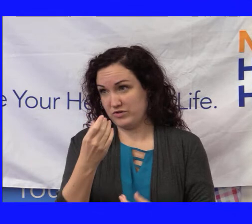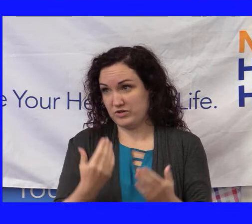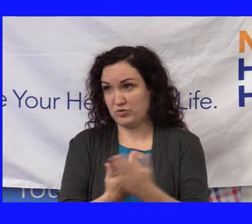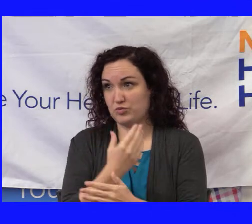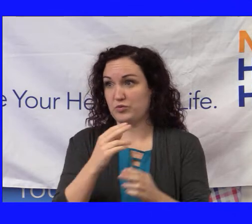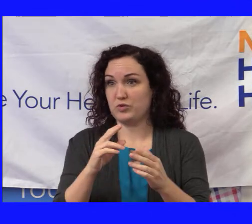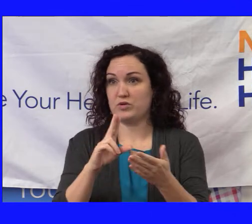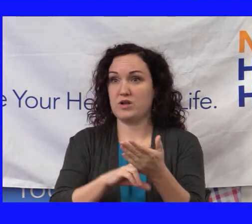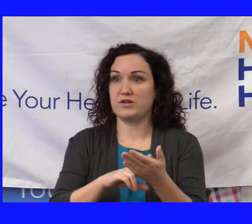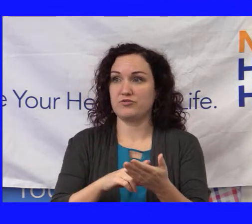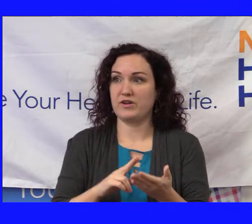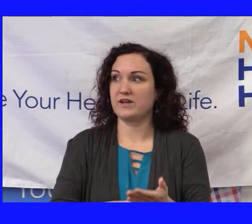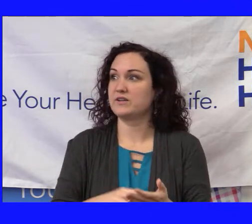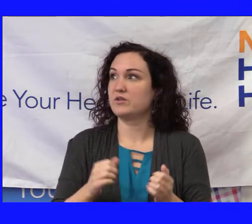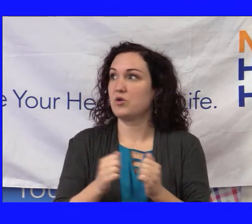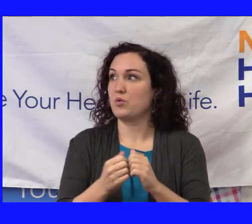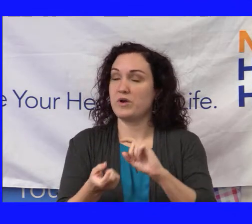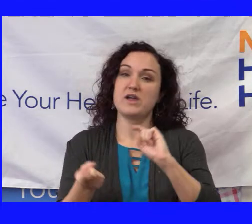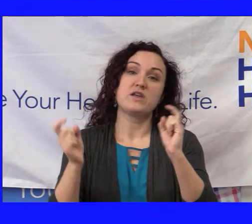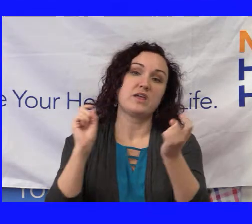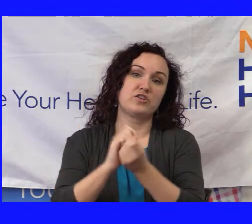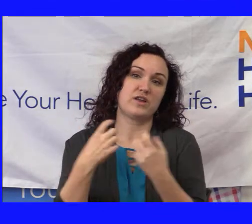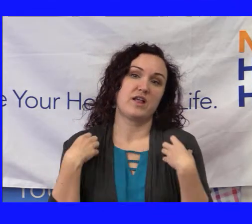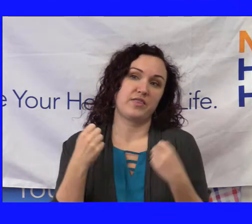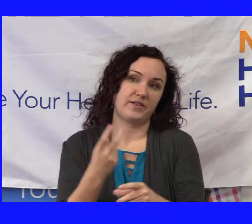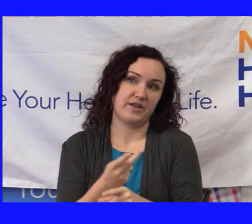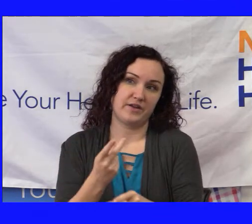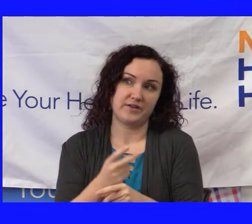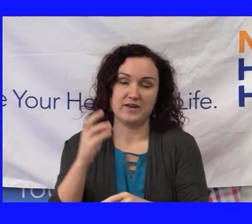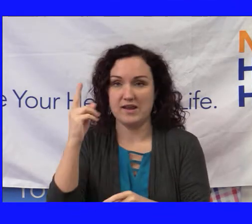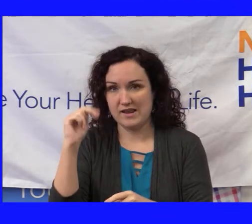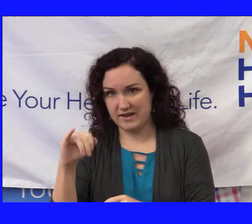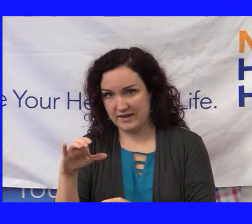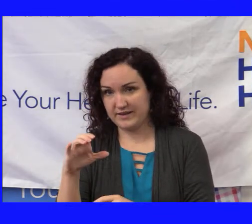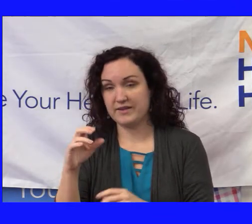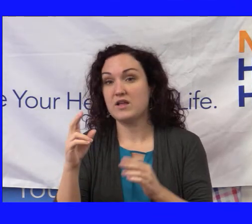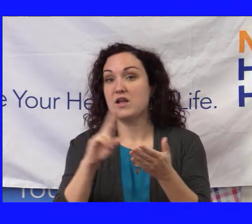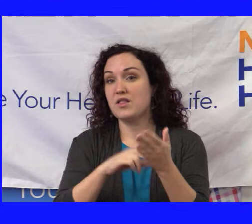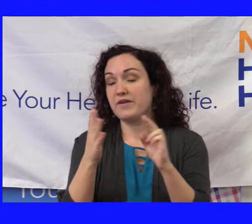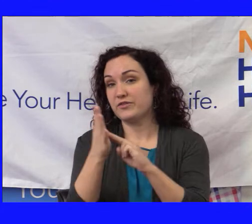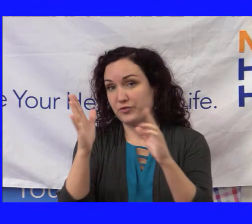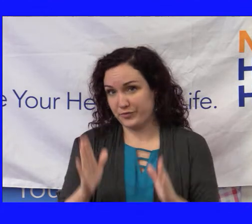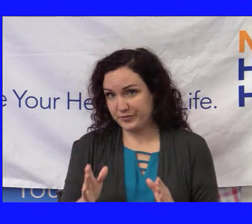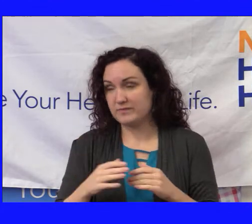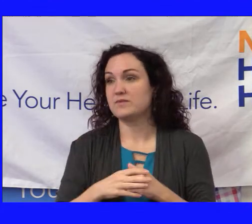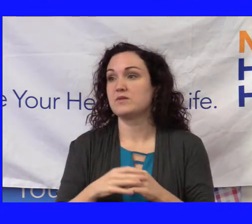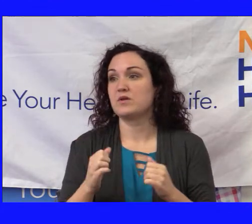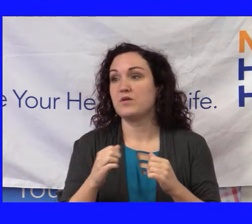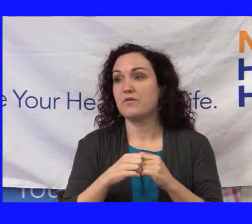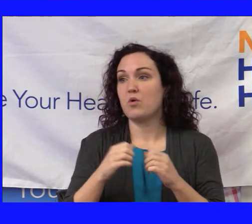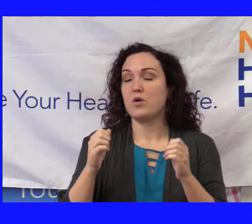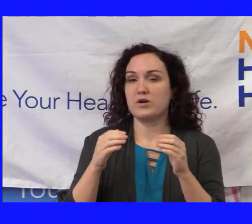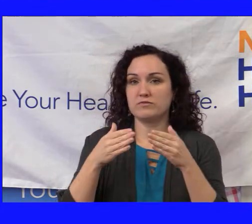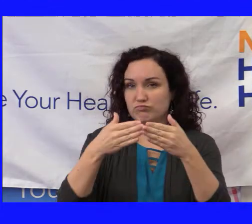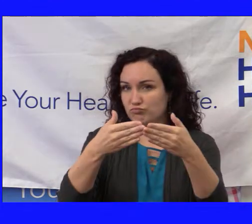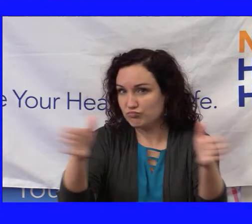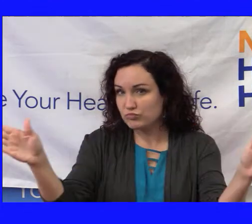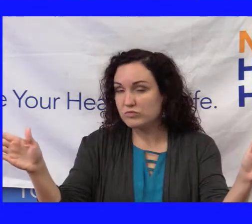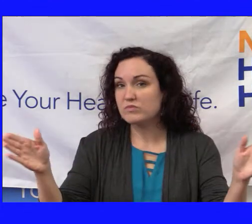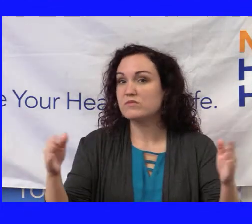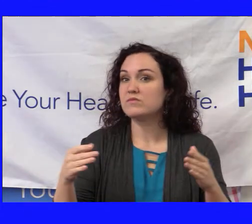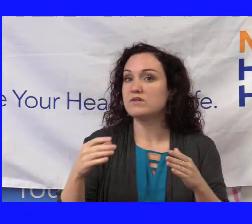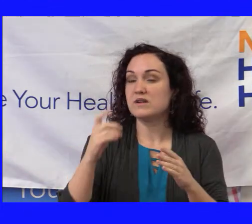renewal contract with Change Healthcare, Inc., the vendor, for an enterprise-wide